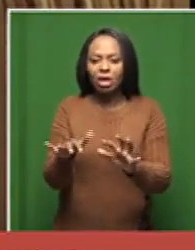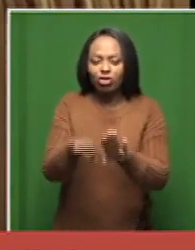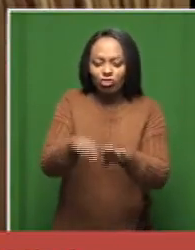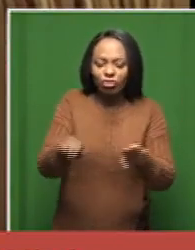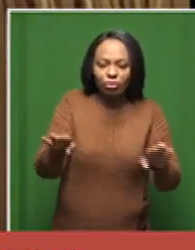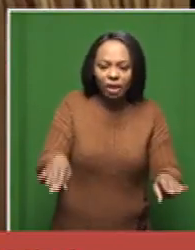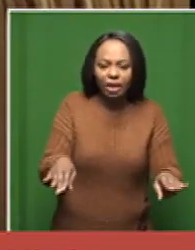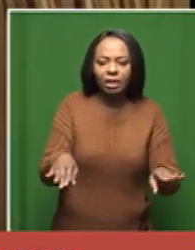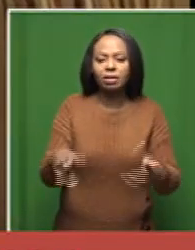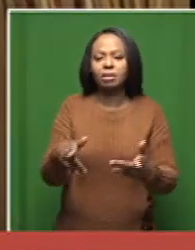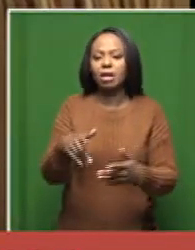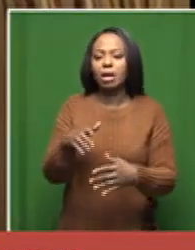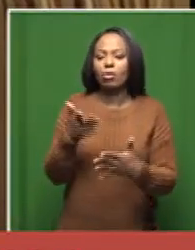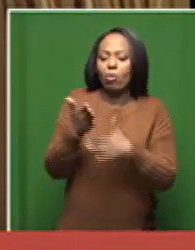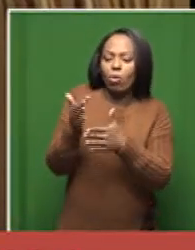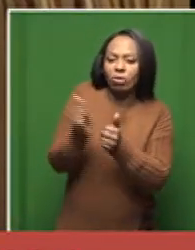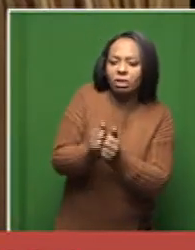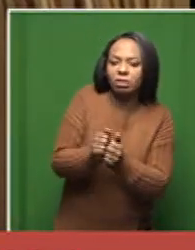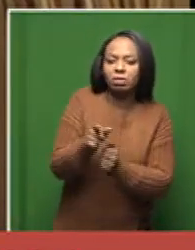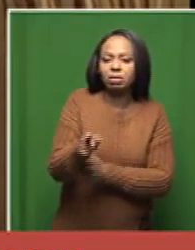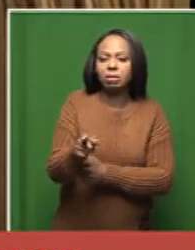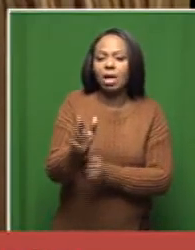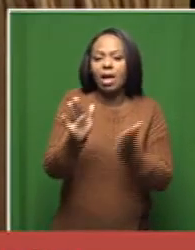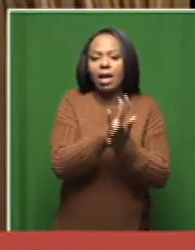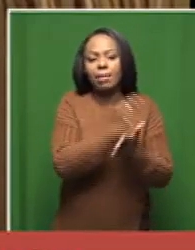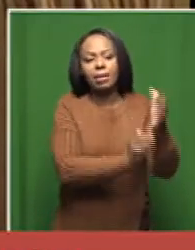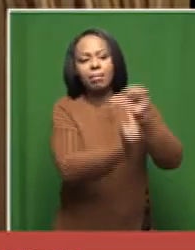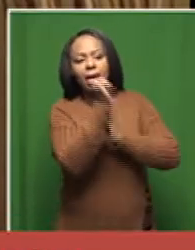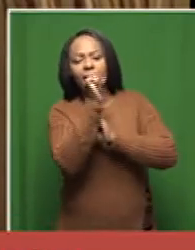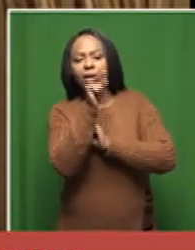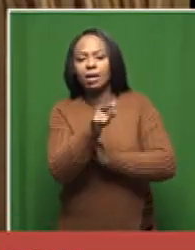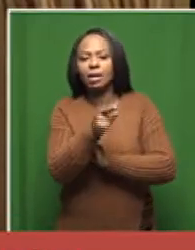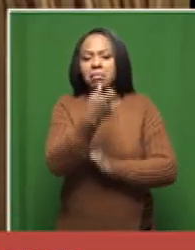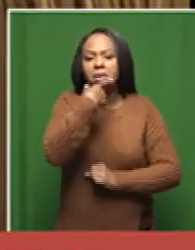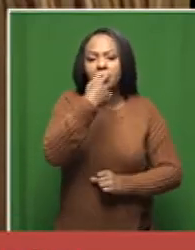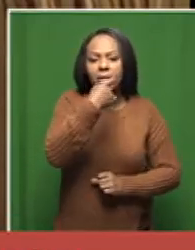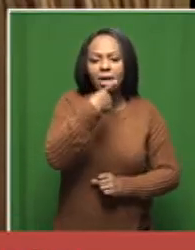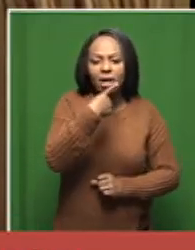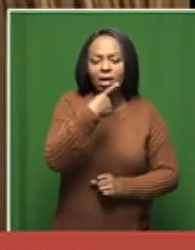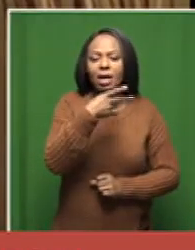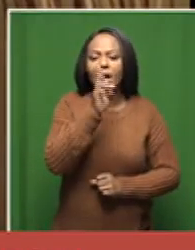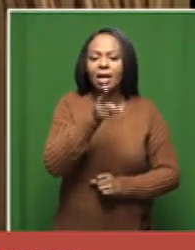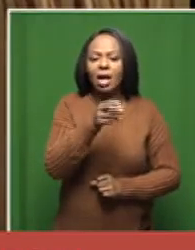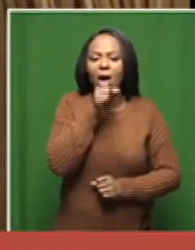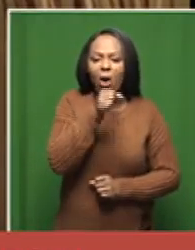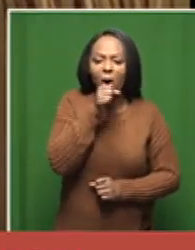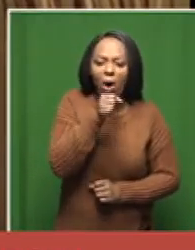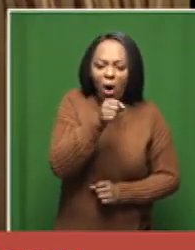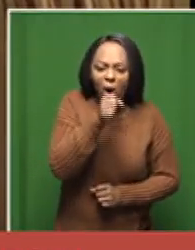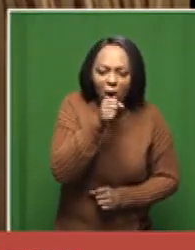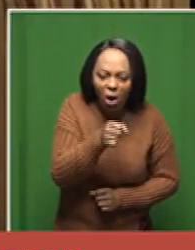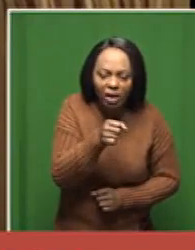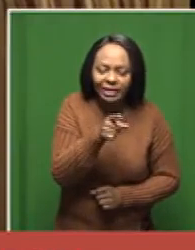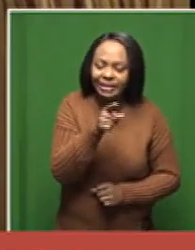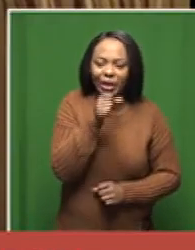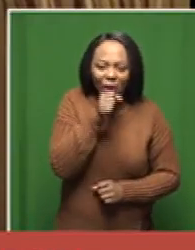your fellow colleagues. Obviously, they wouldn't be happy with you coming back if you're still on the antibiotics as well as now coughing. And I think